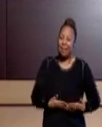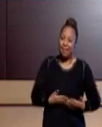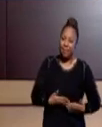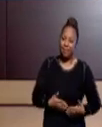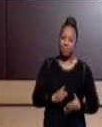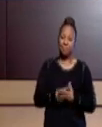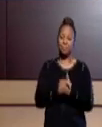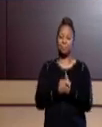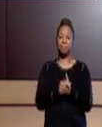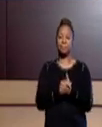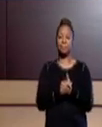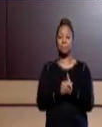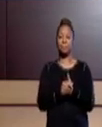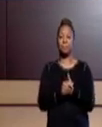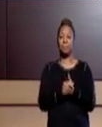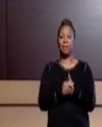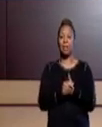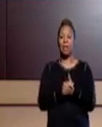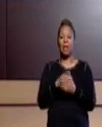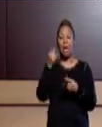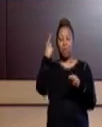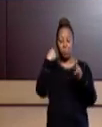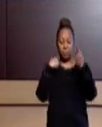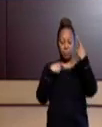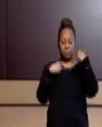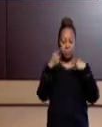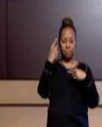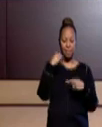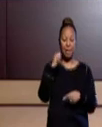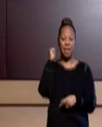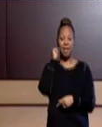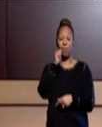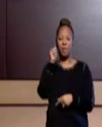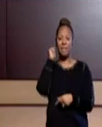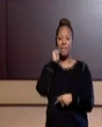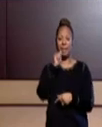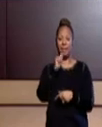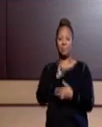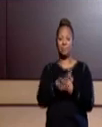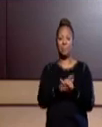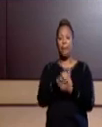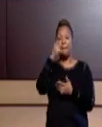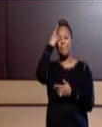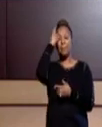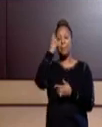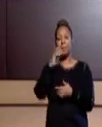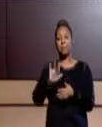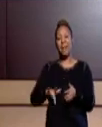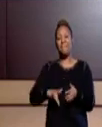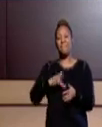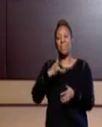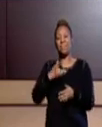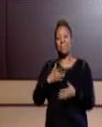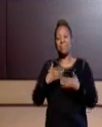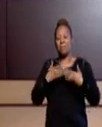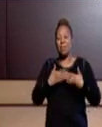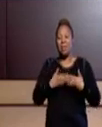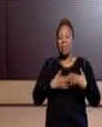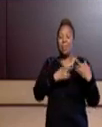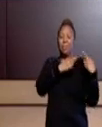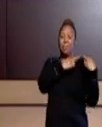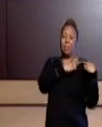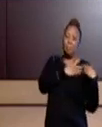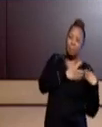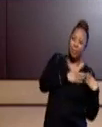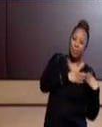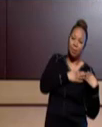I weep almost every day because I feel the weight of this.